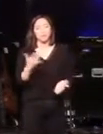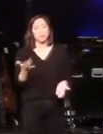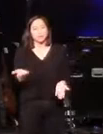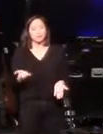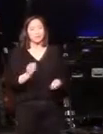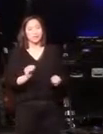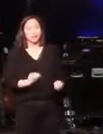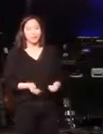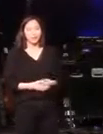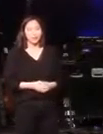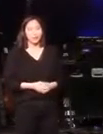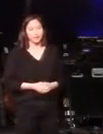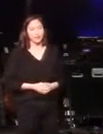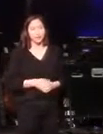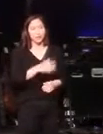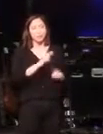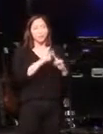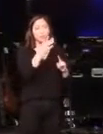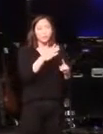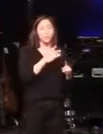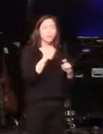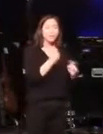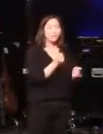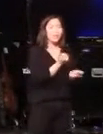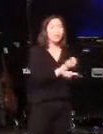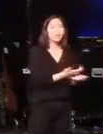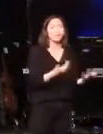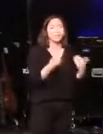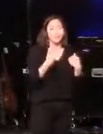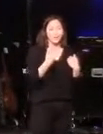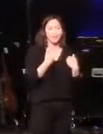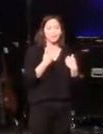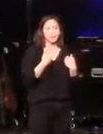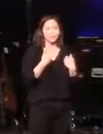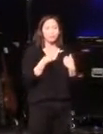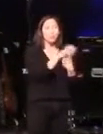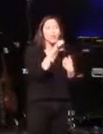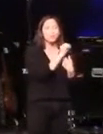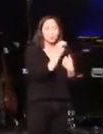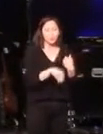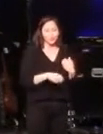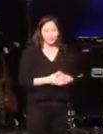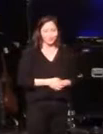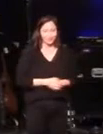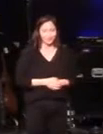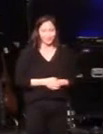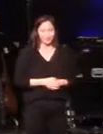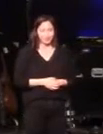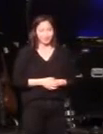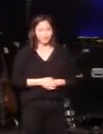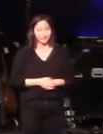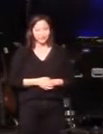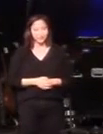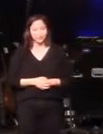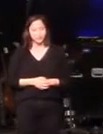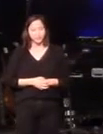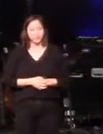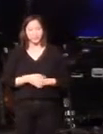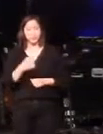gave everything she had. See, what's funny is you think, oh, 10%, oh, that's so hard. If you listen to